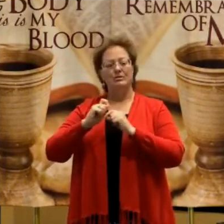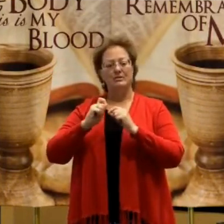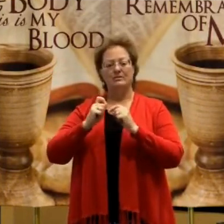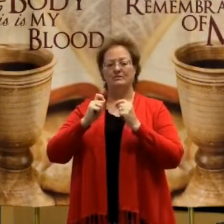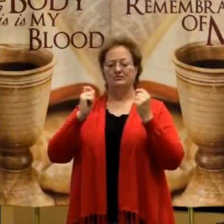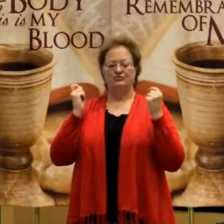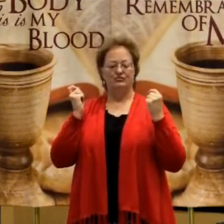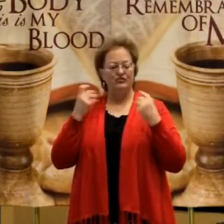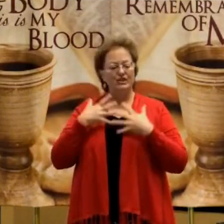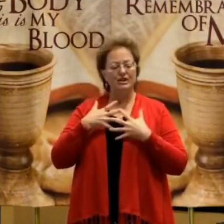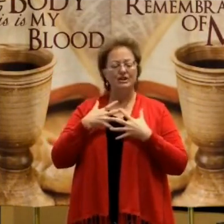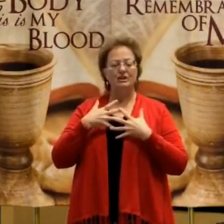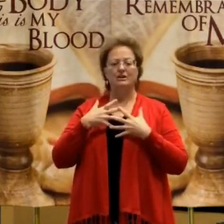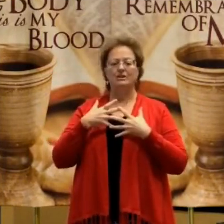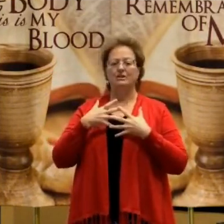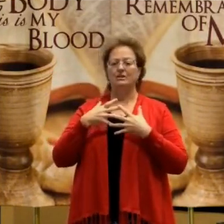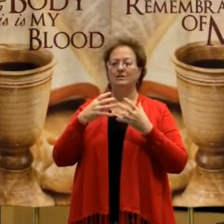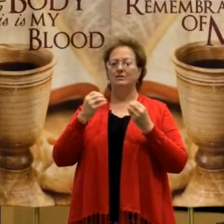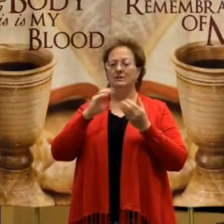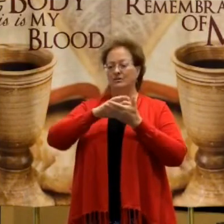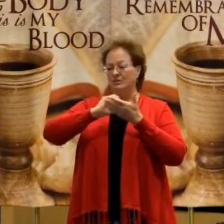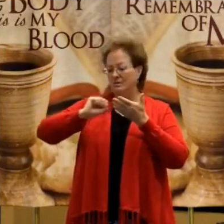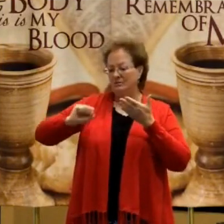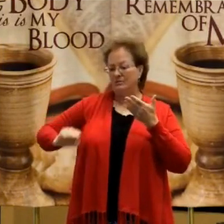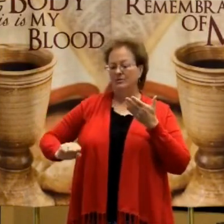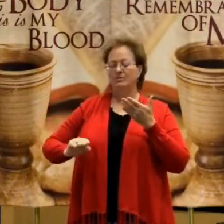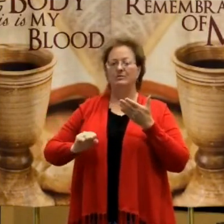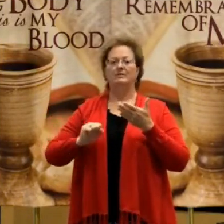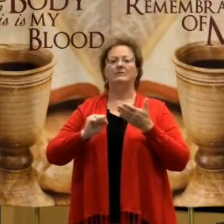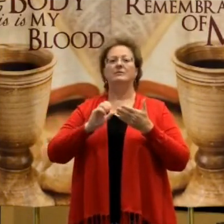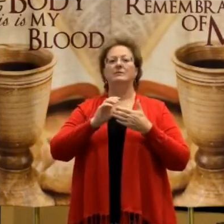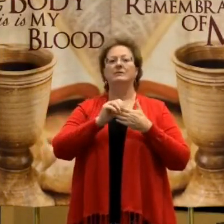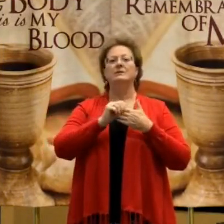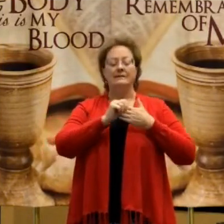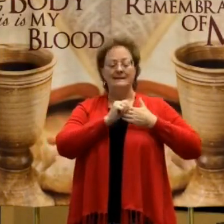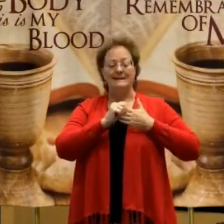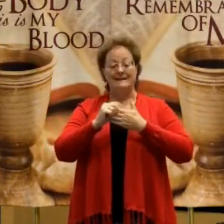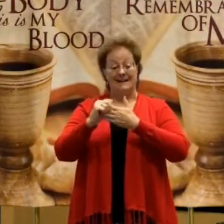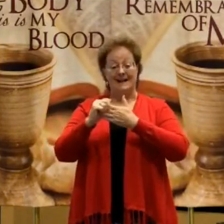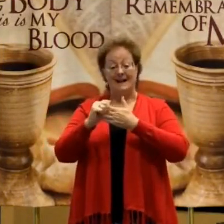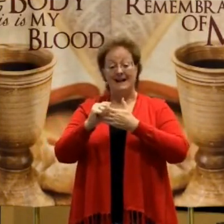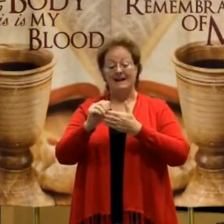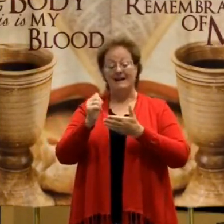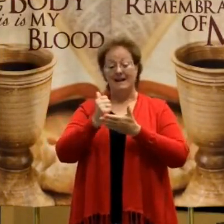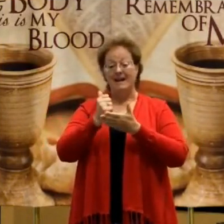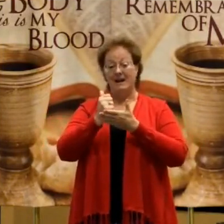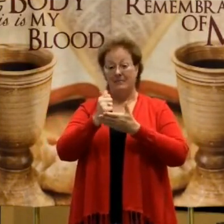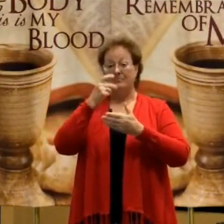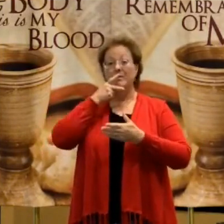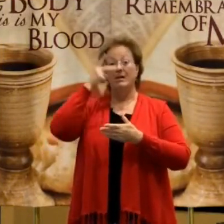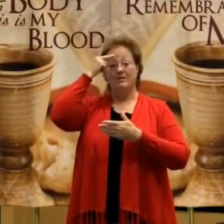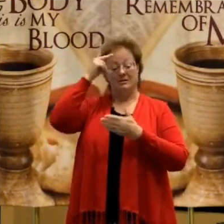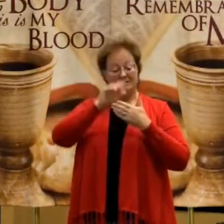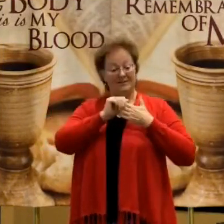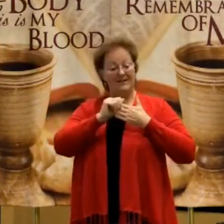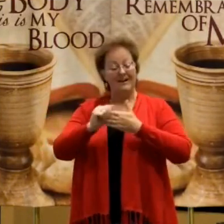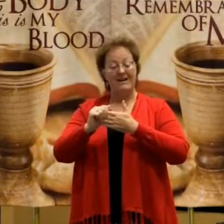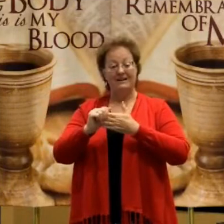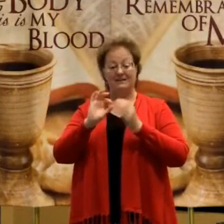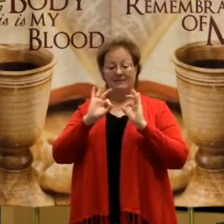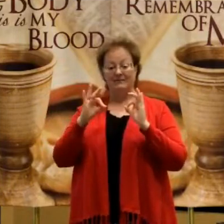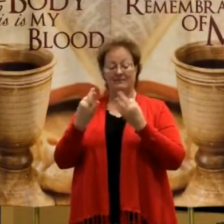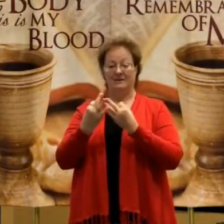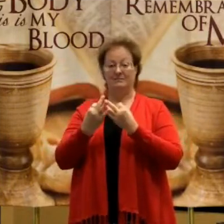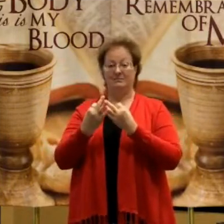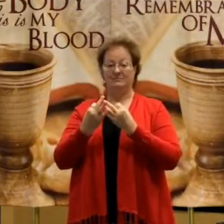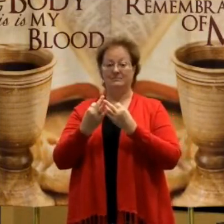children. Bless their parents with calm guidance and support that they may be reflections of your patience and care. May